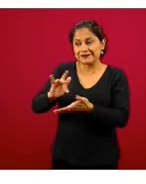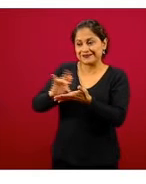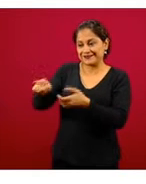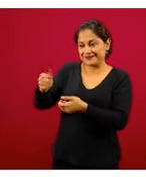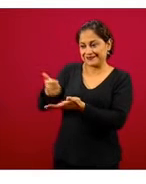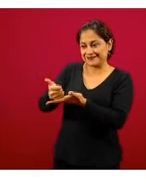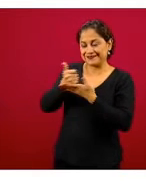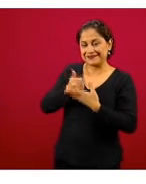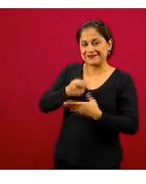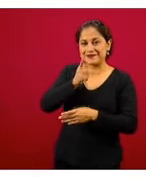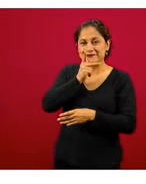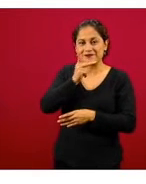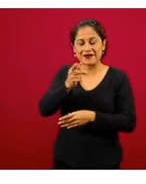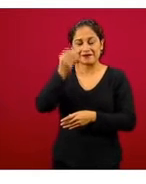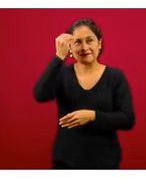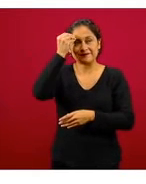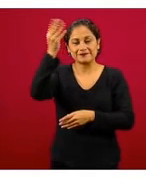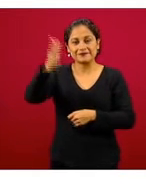had